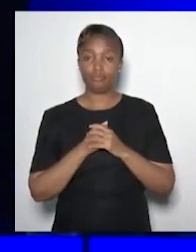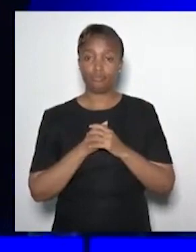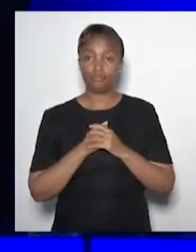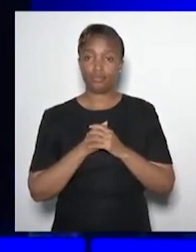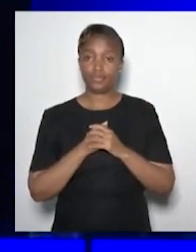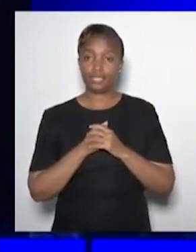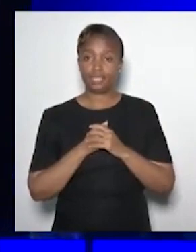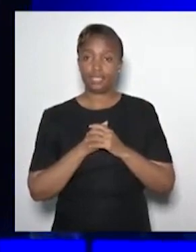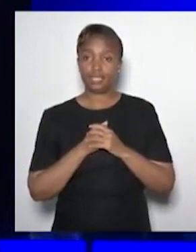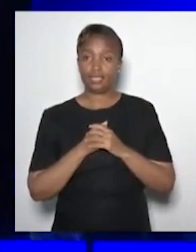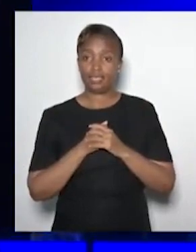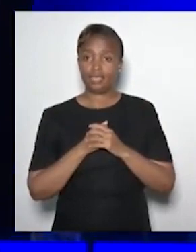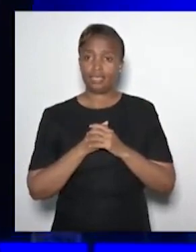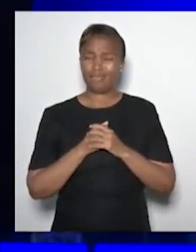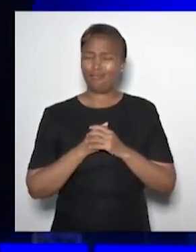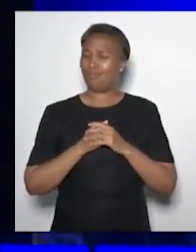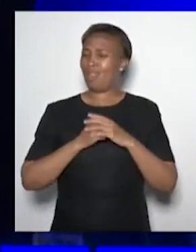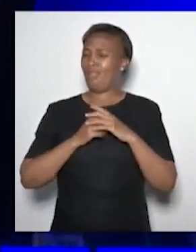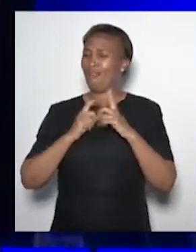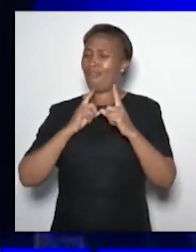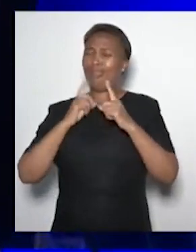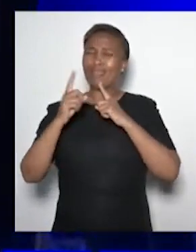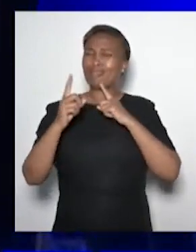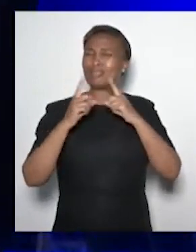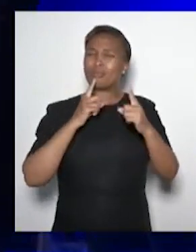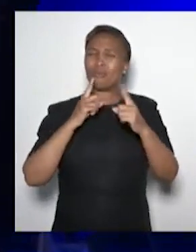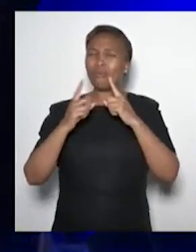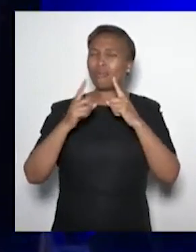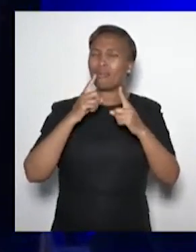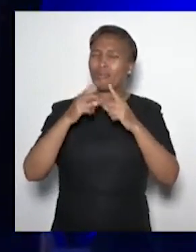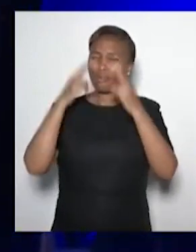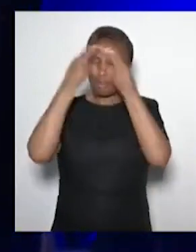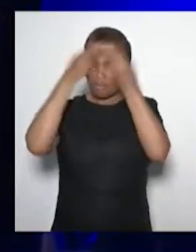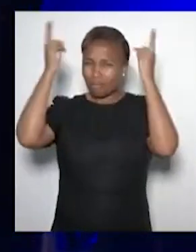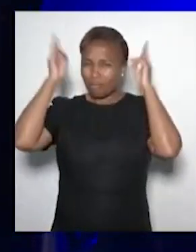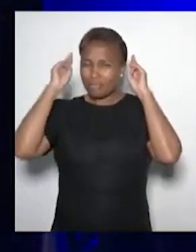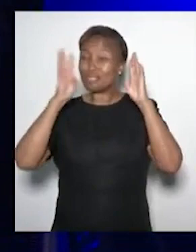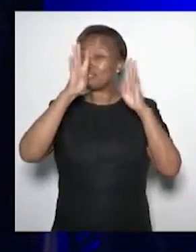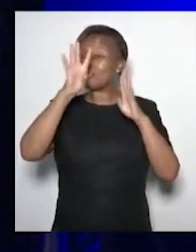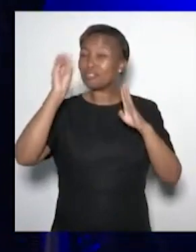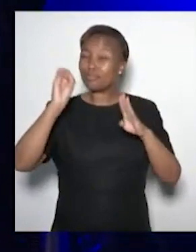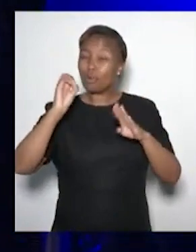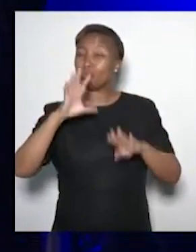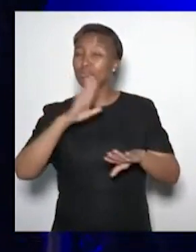I have given talks in over 40 universities globally.